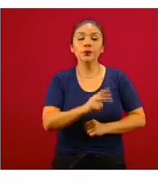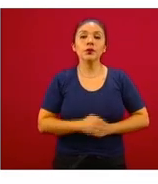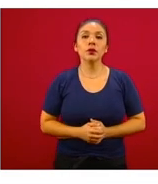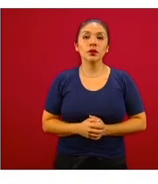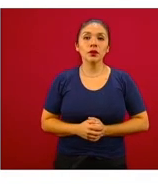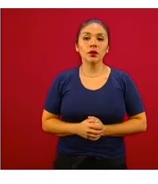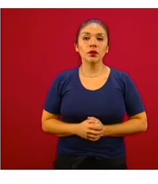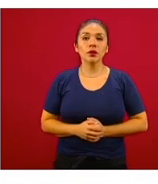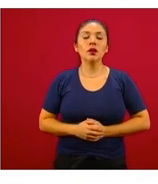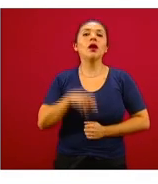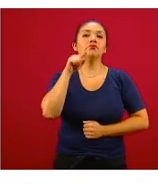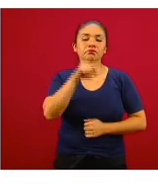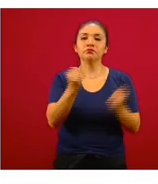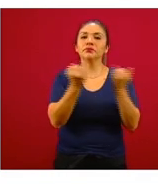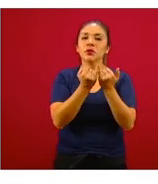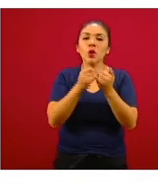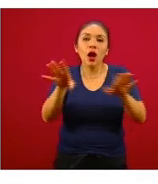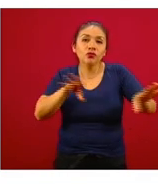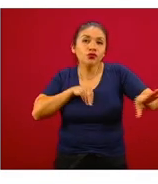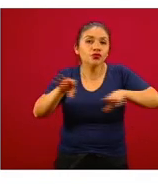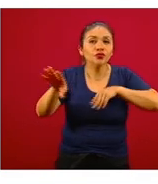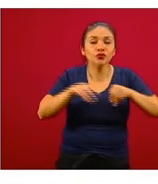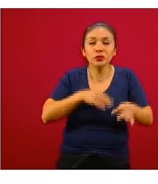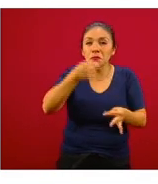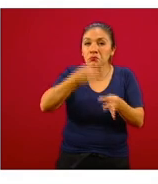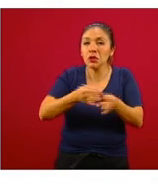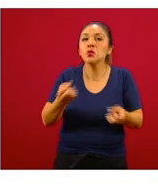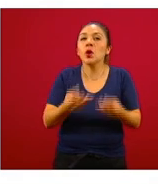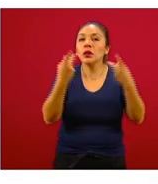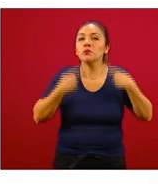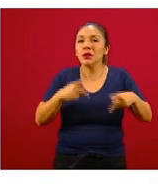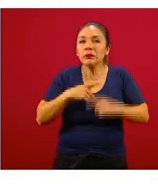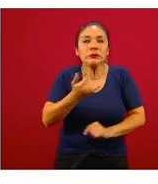suspect fatalities that are yet to be confirmed or denied.